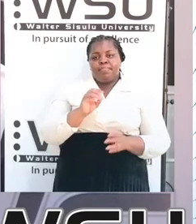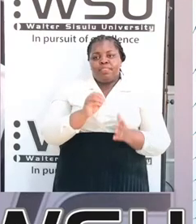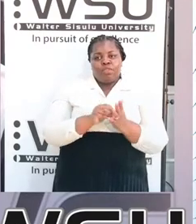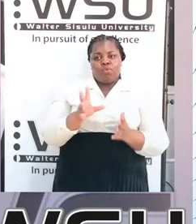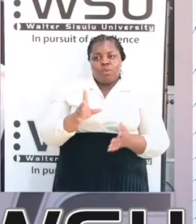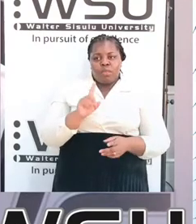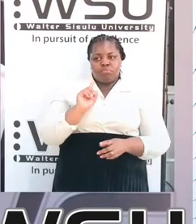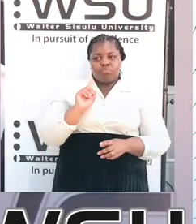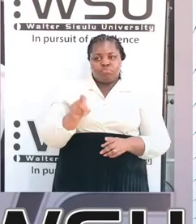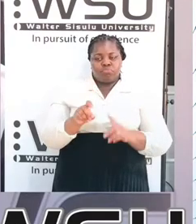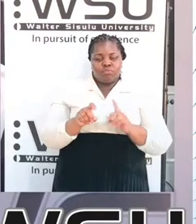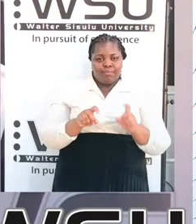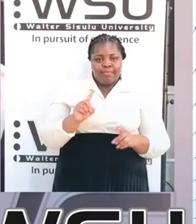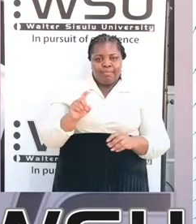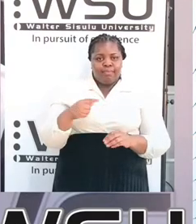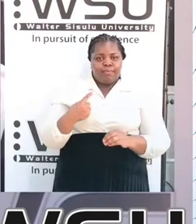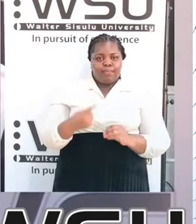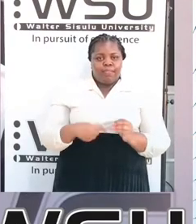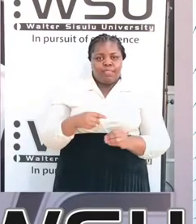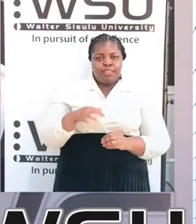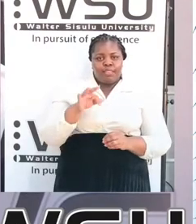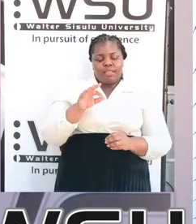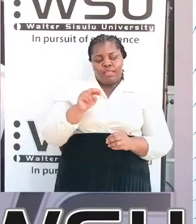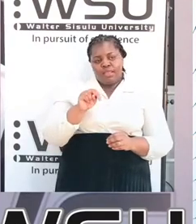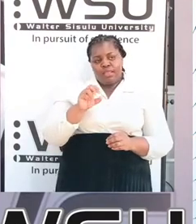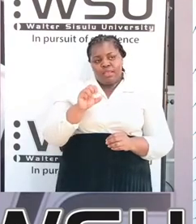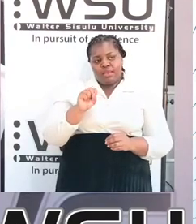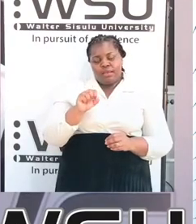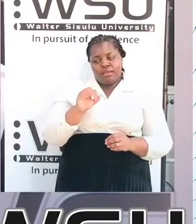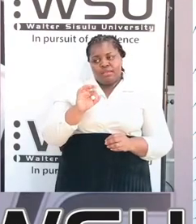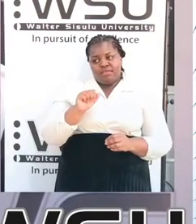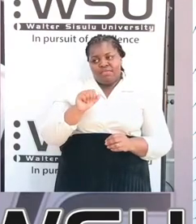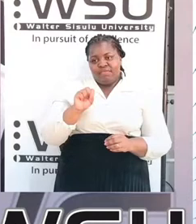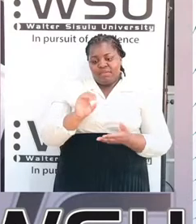students regarding NSFAS funding,